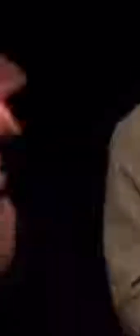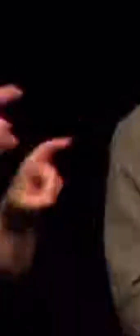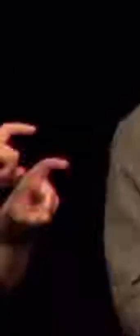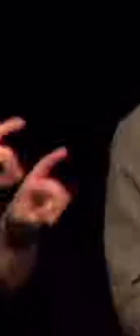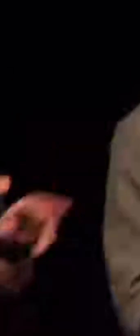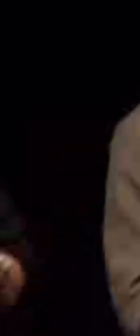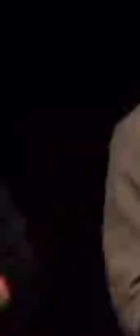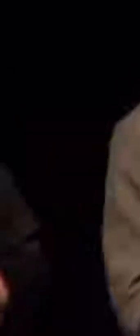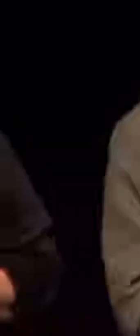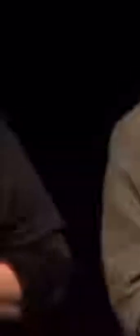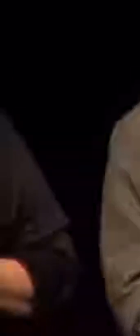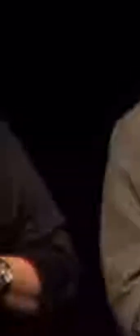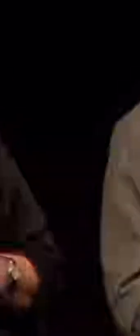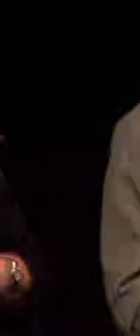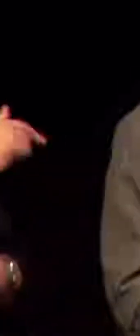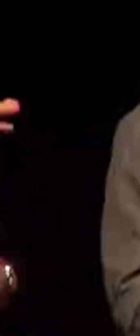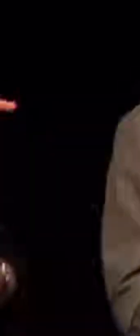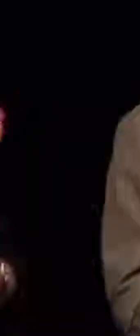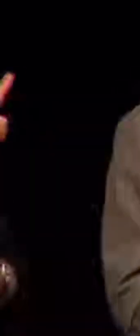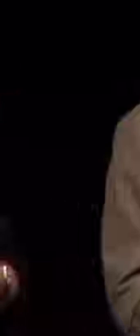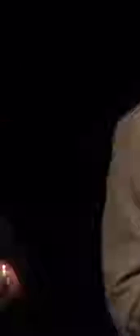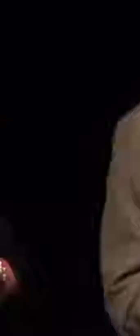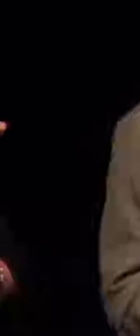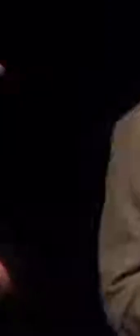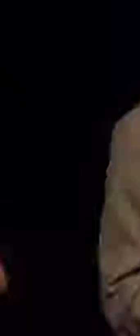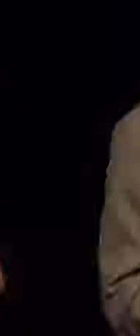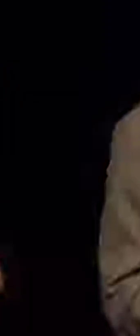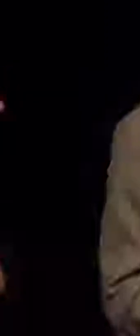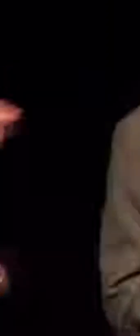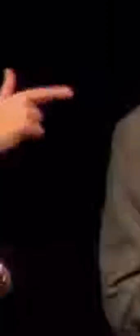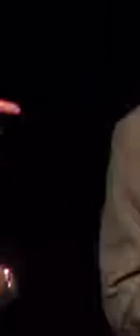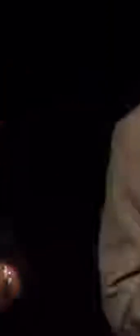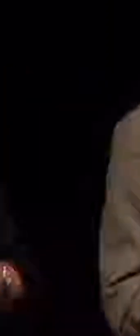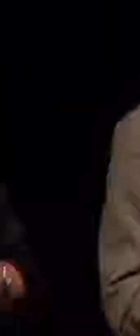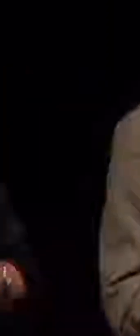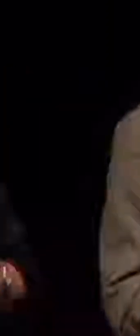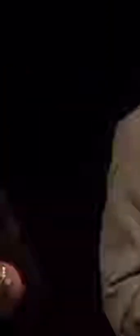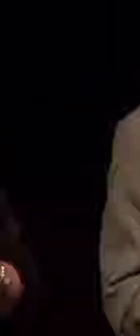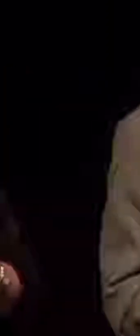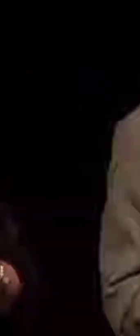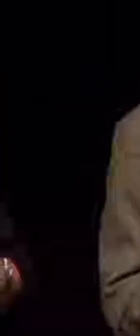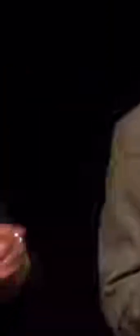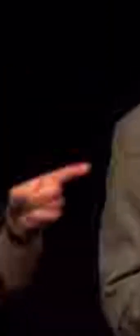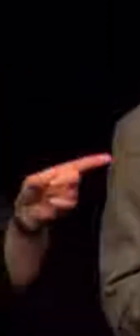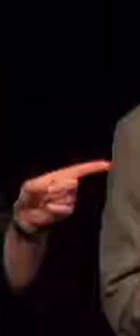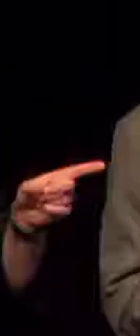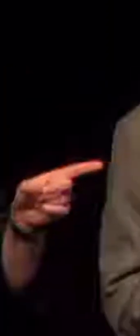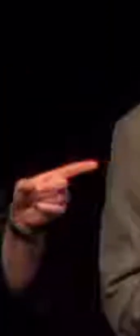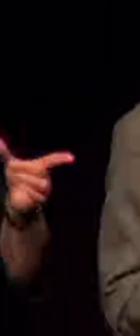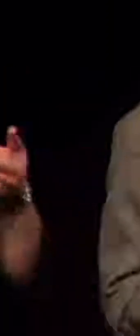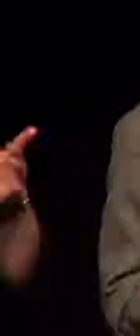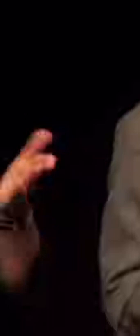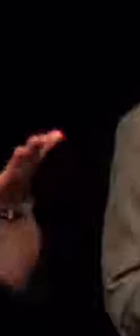look, perhaps it could be Michael to start with. And I think Catherine mentioned the precarious work.